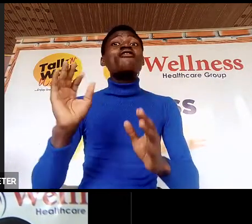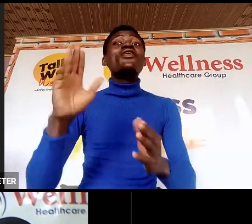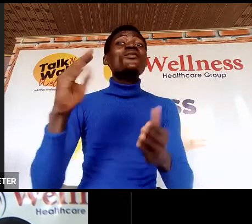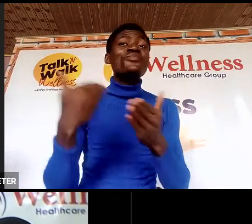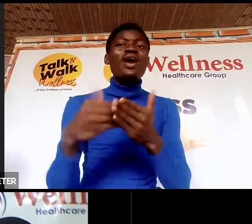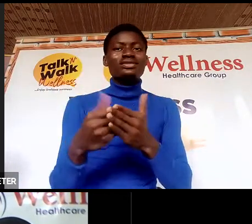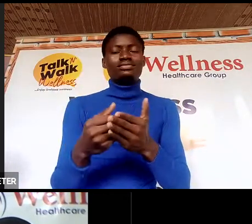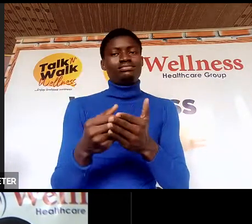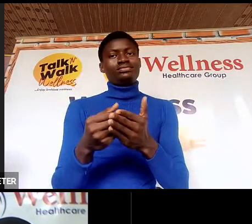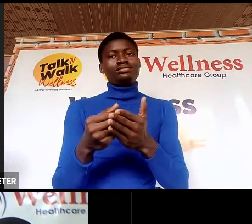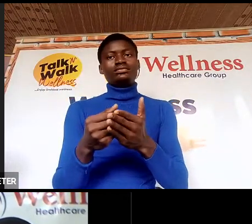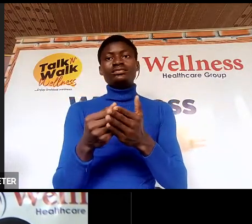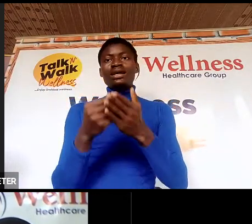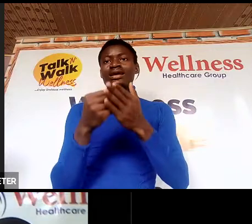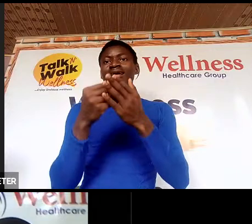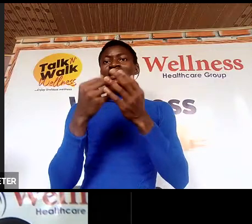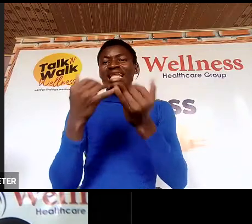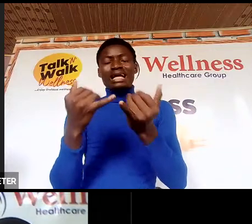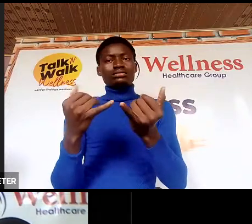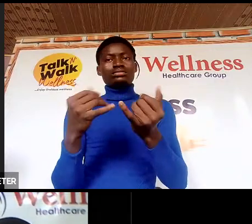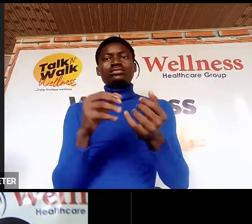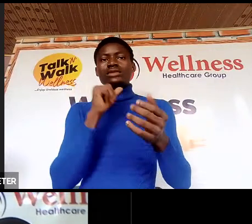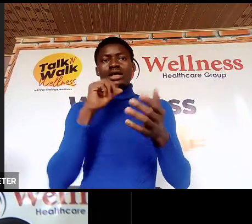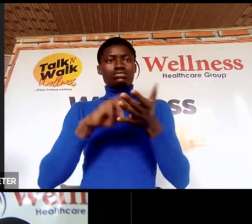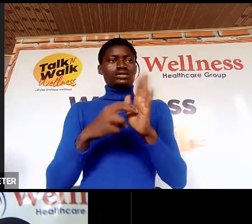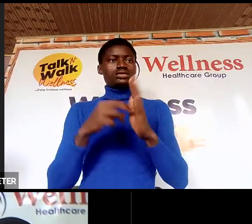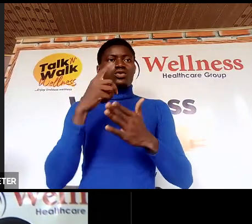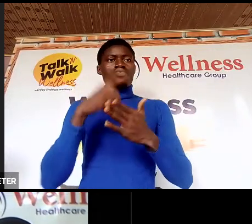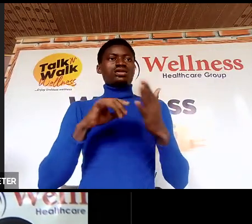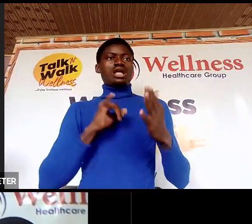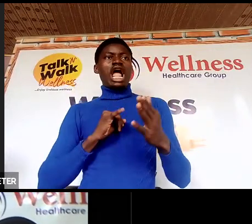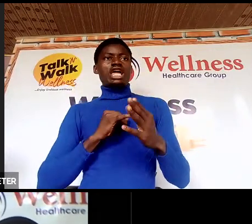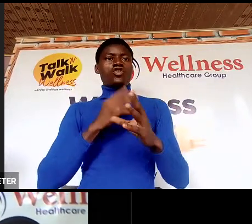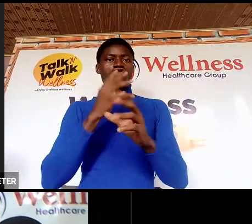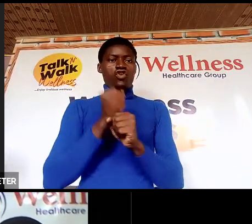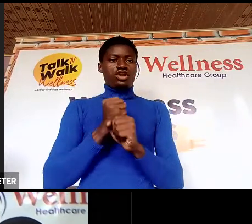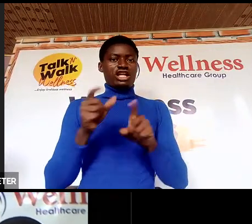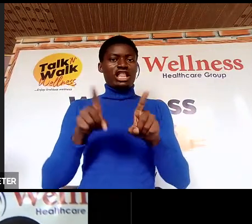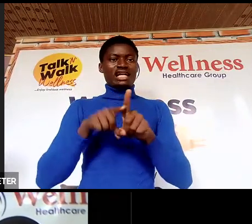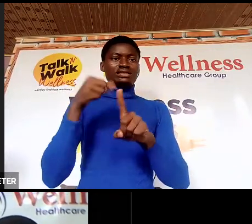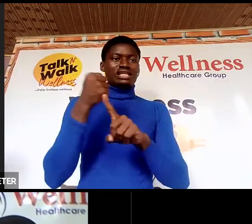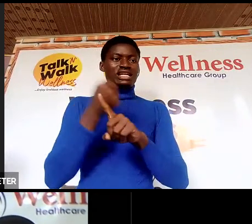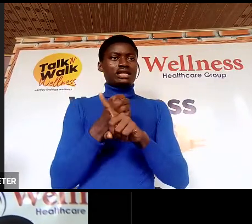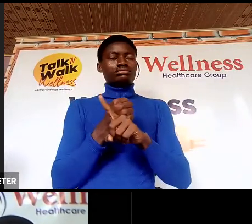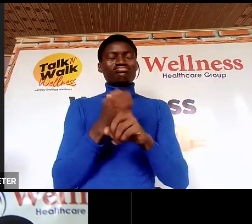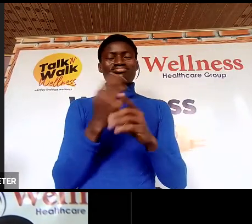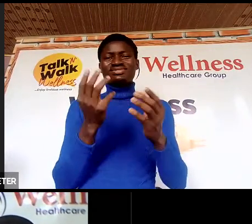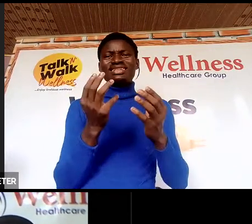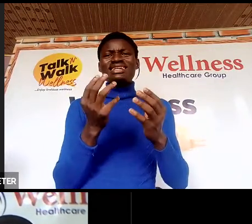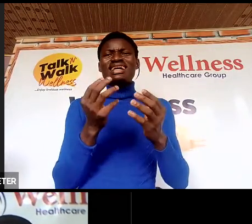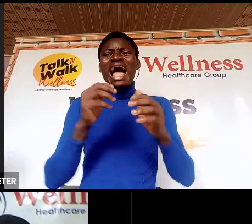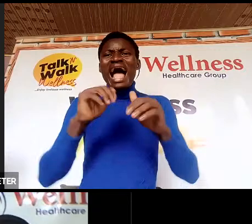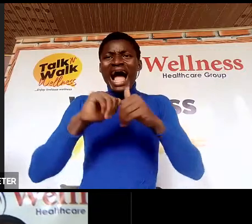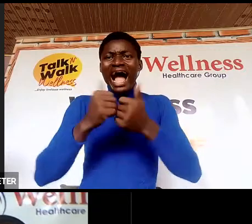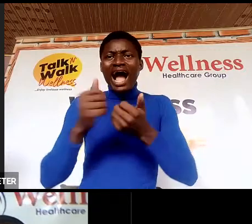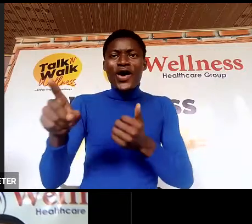put yourself on the driver's seat of that. I'm sorry, I hope I'm not speaking too fast for the interpreter.